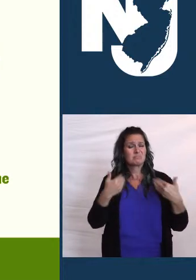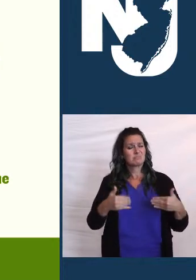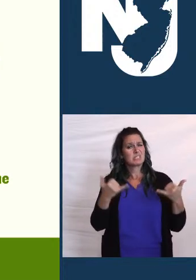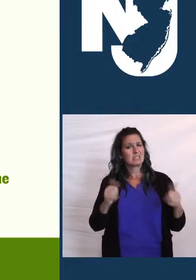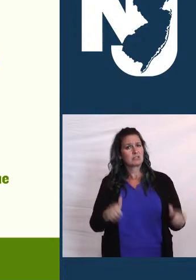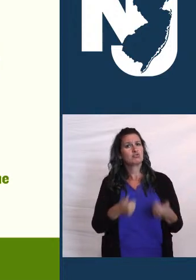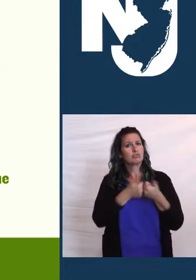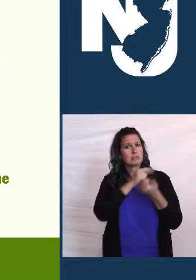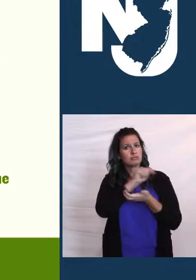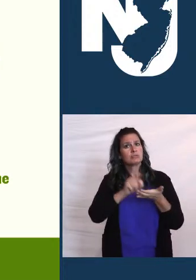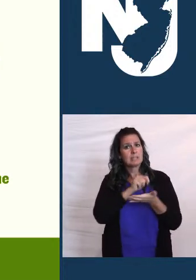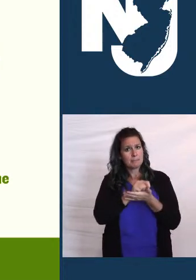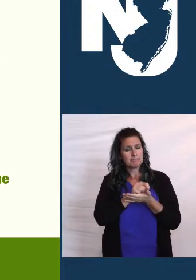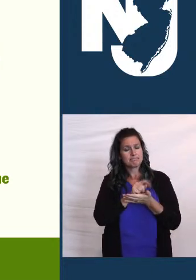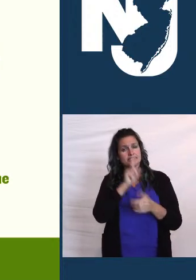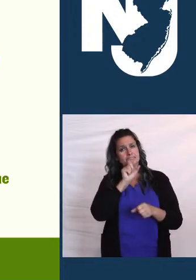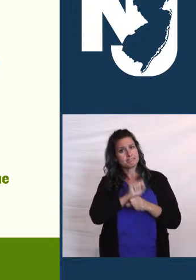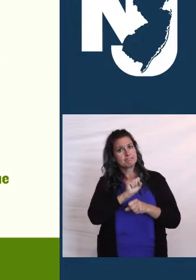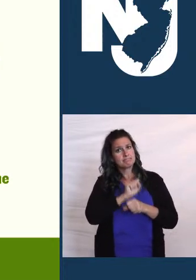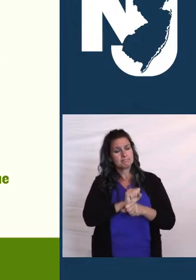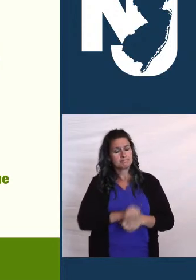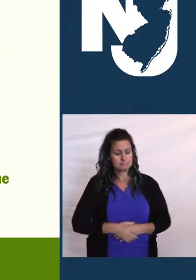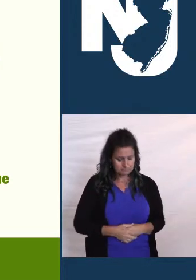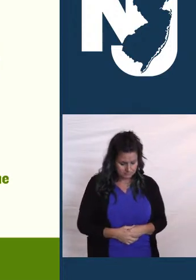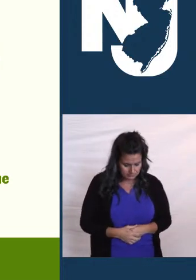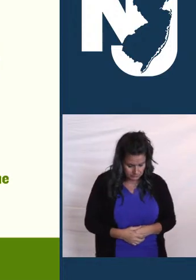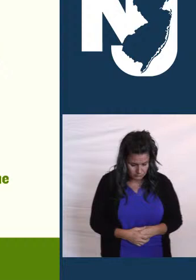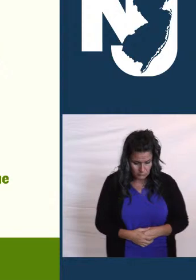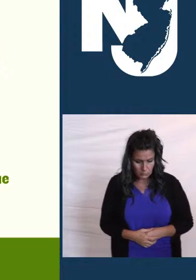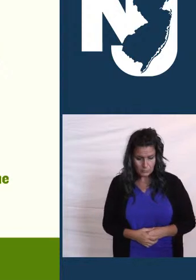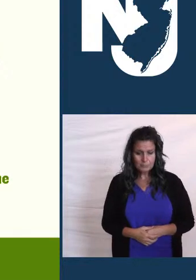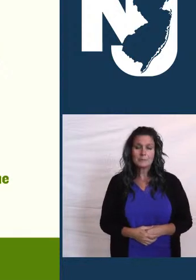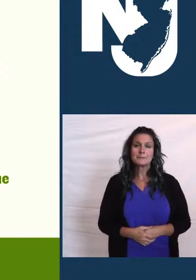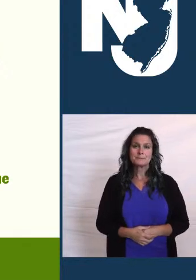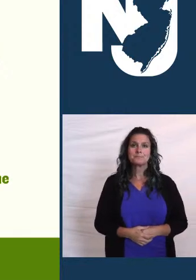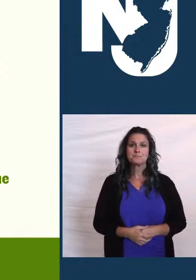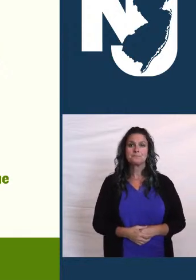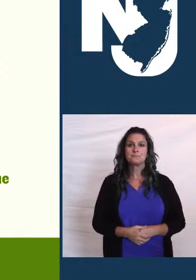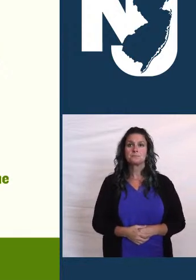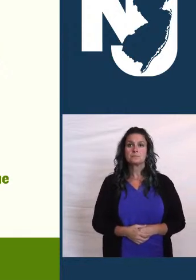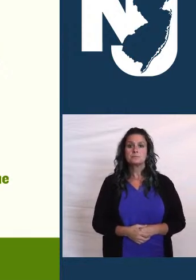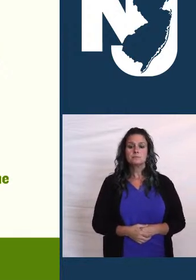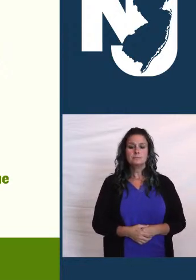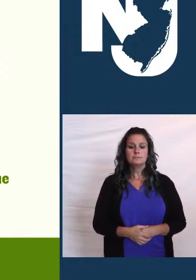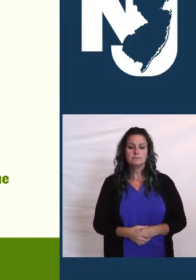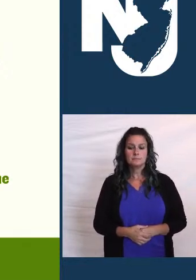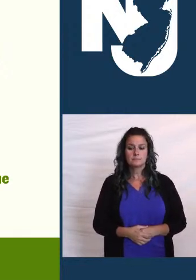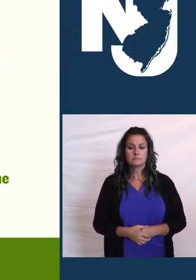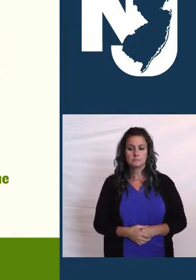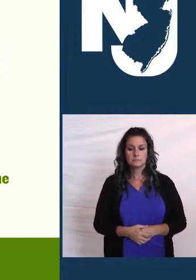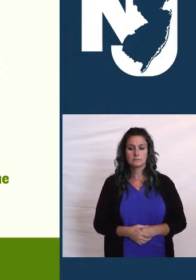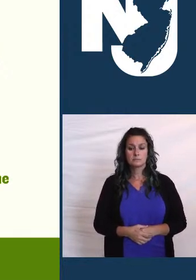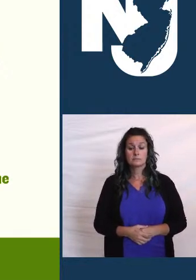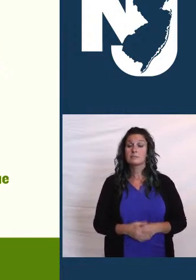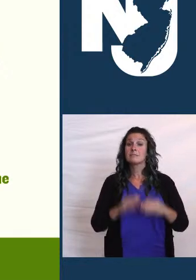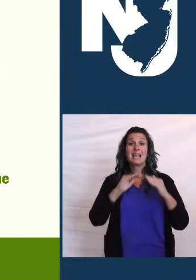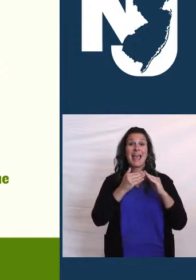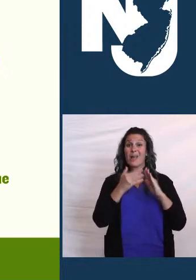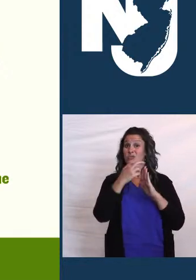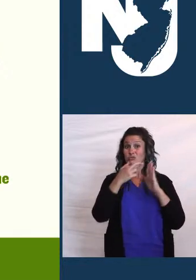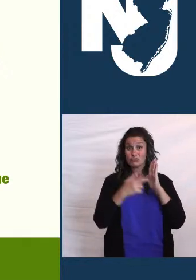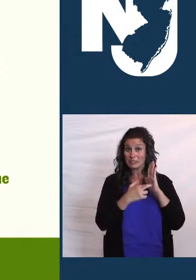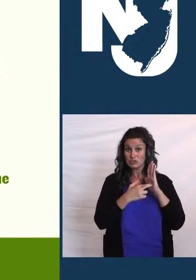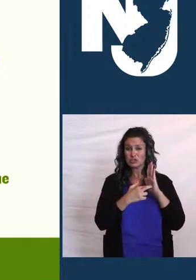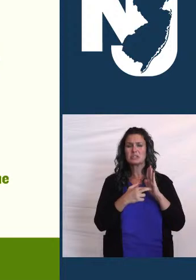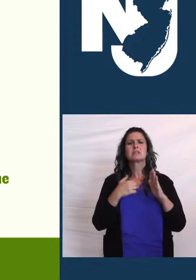time, to put it lightly or mildly, for them and our state. To register, enter